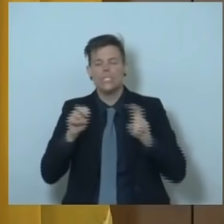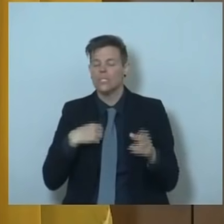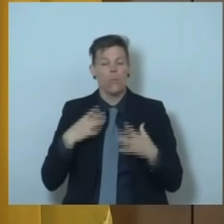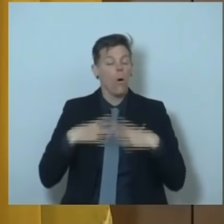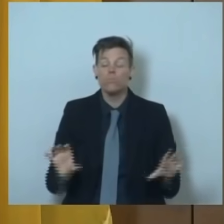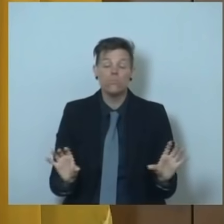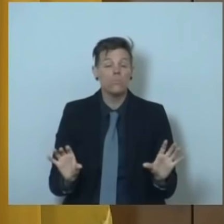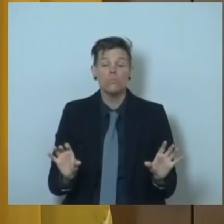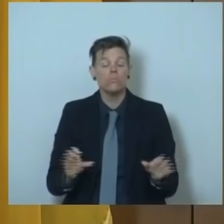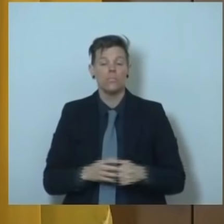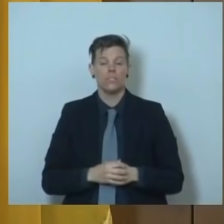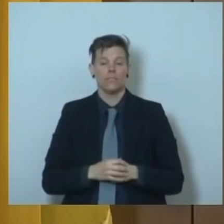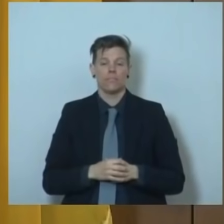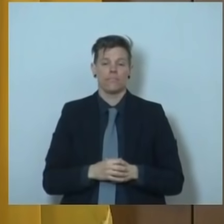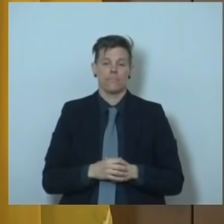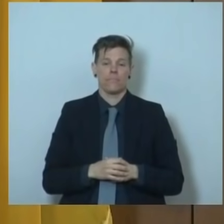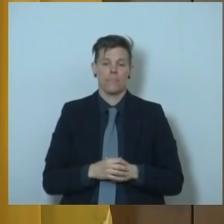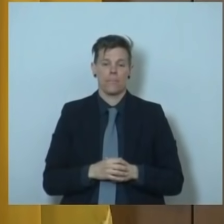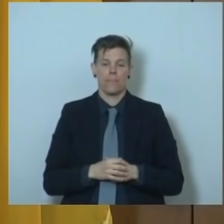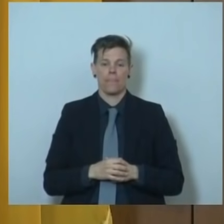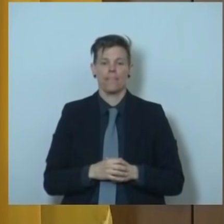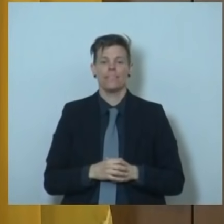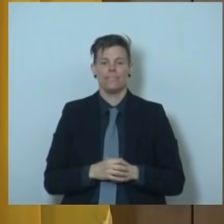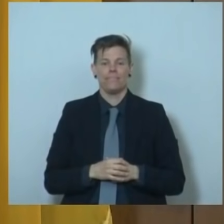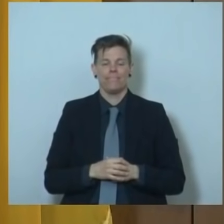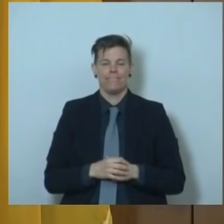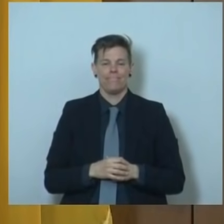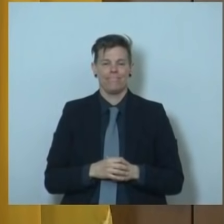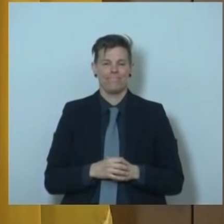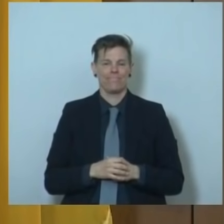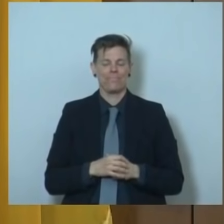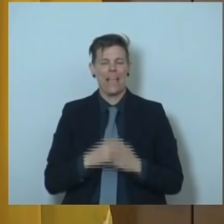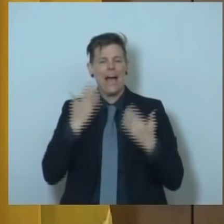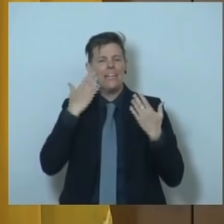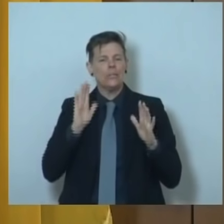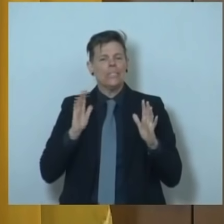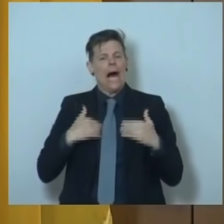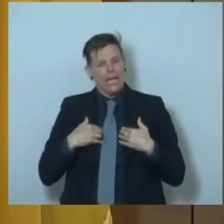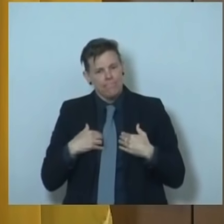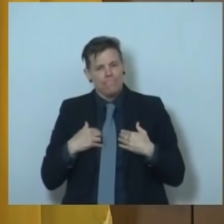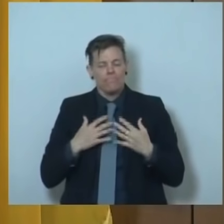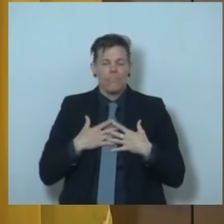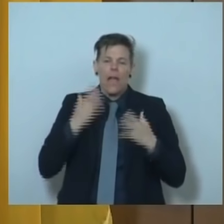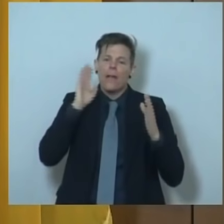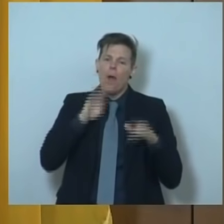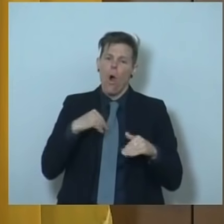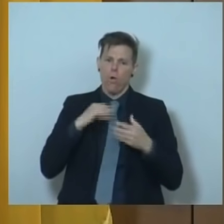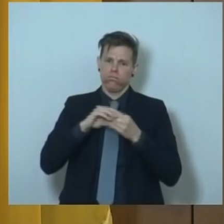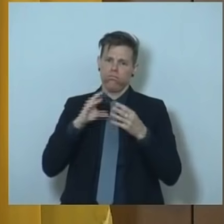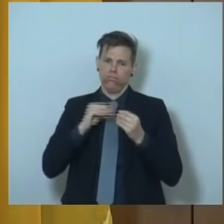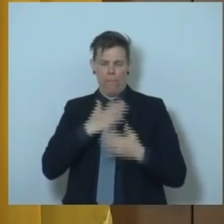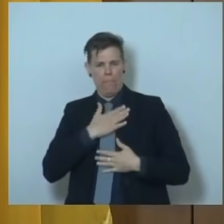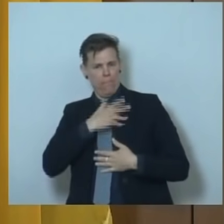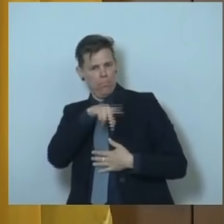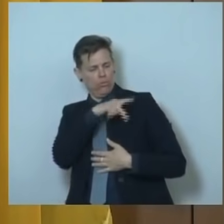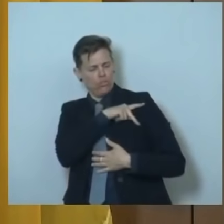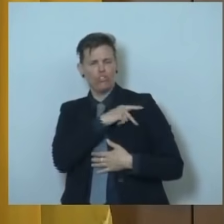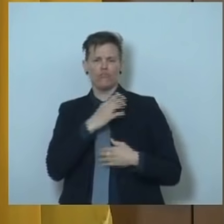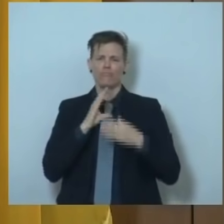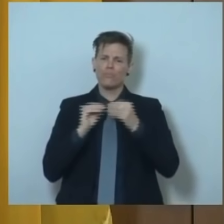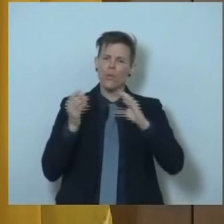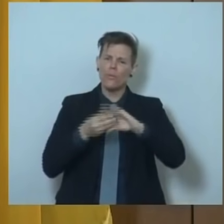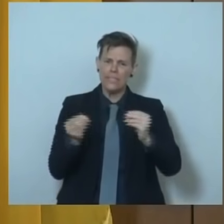it doesn't, and I hope that it does, though. I mean, I use these personal examples because they're true for